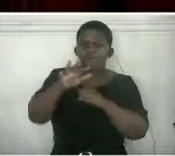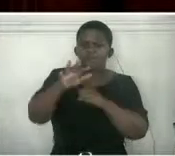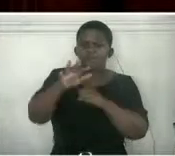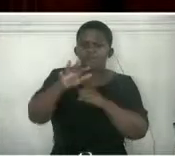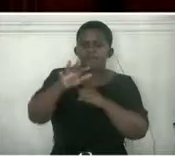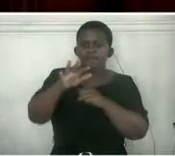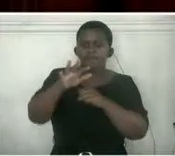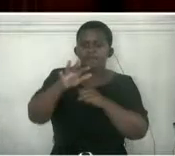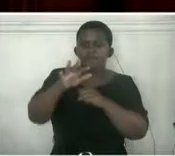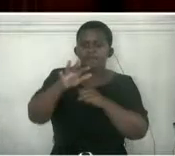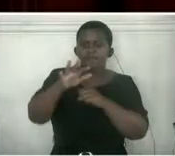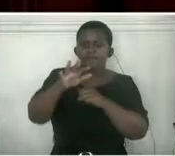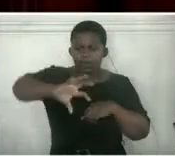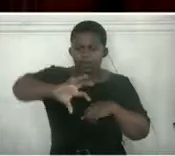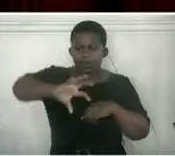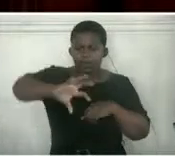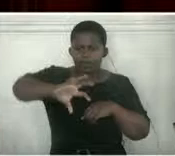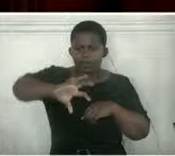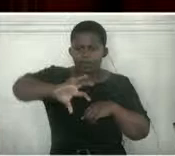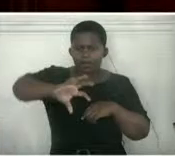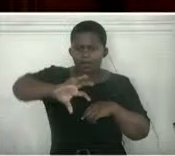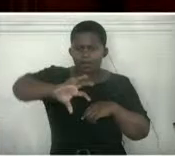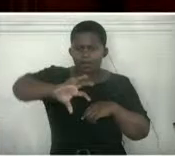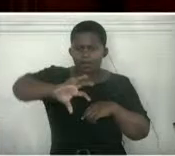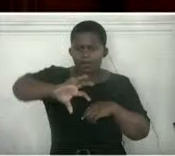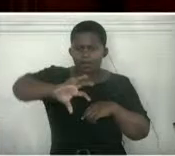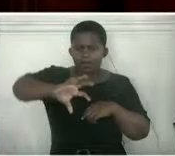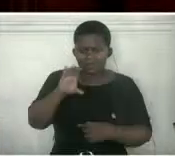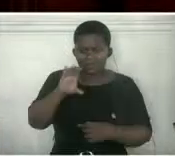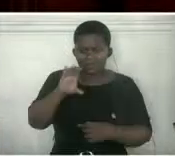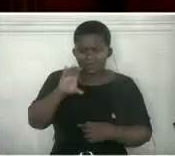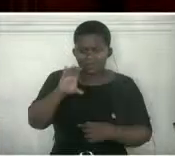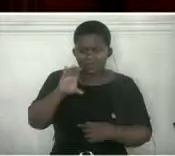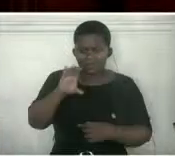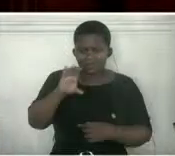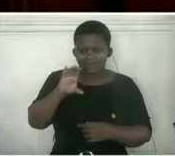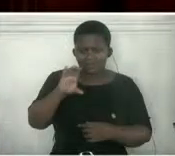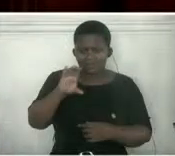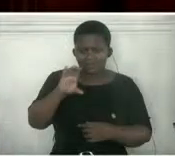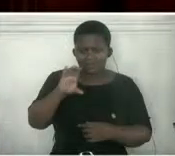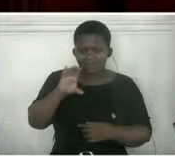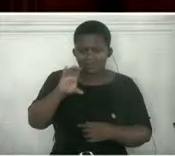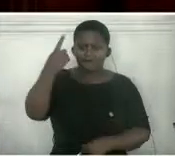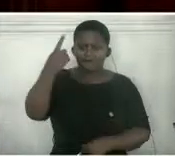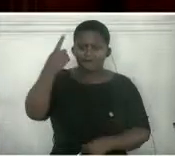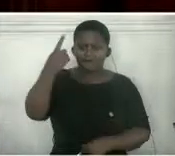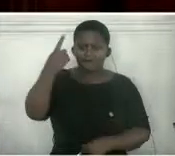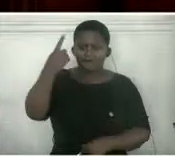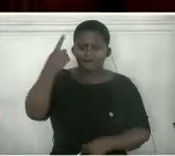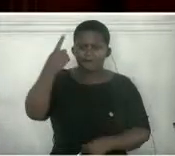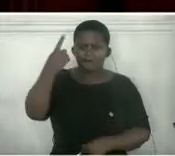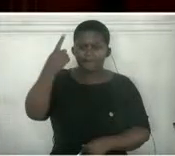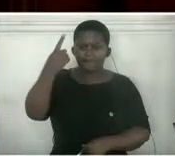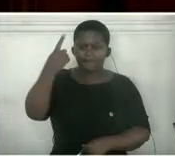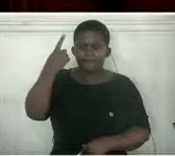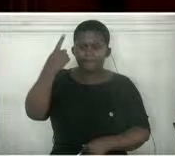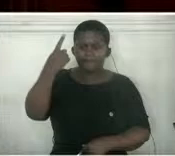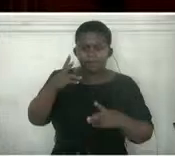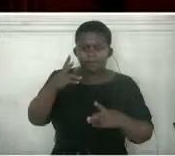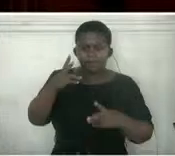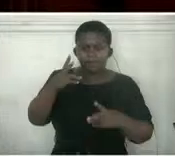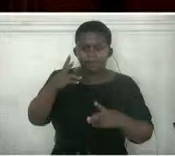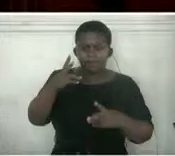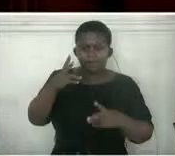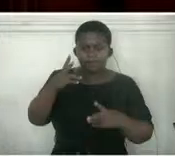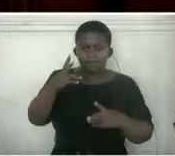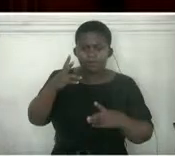rugby team, Sihle Sharks, did us proud by reaching the finals of the Currie Cup against